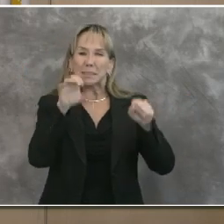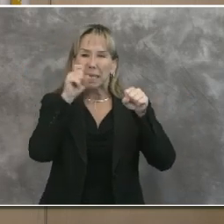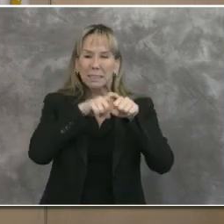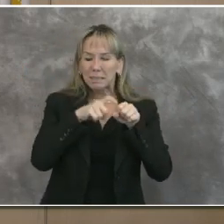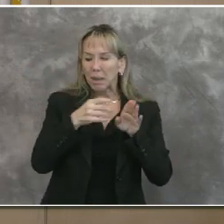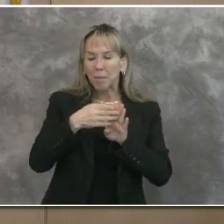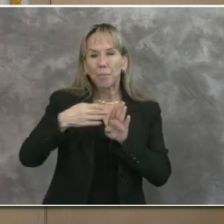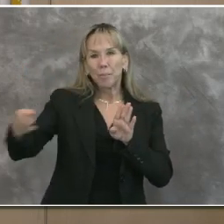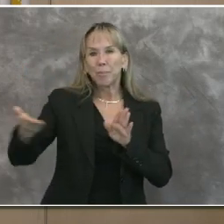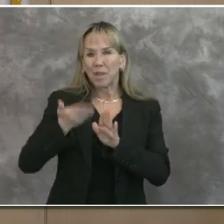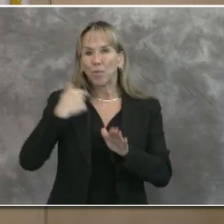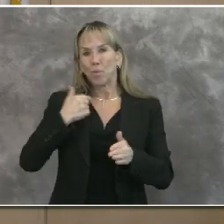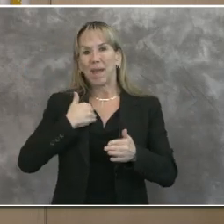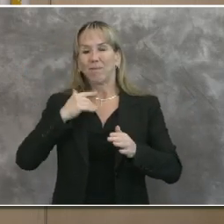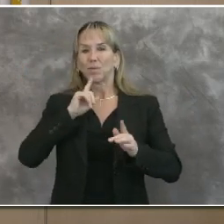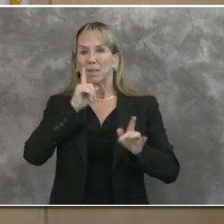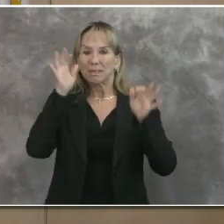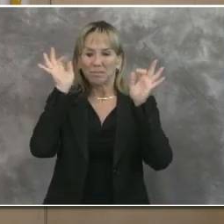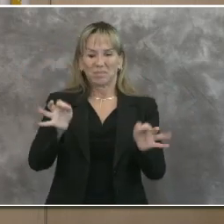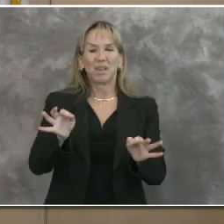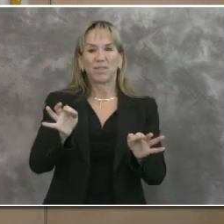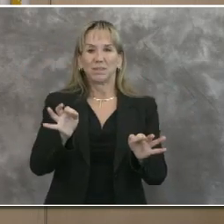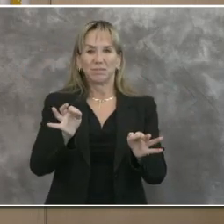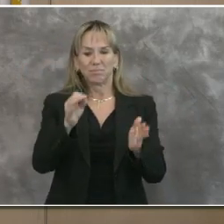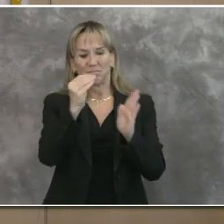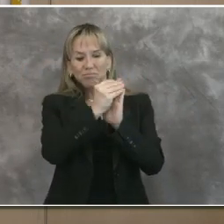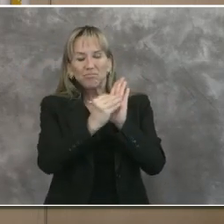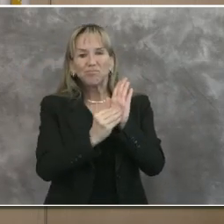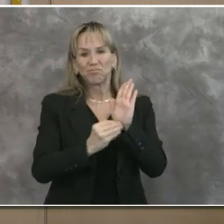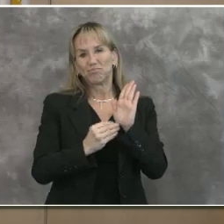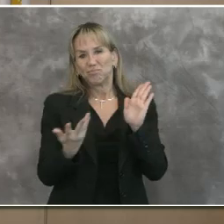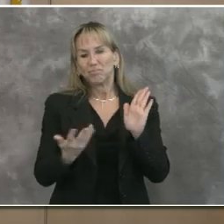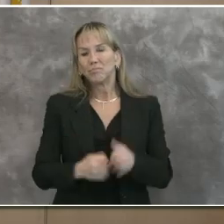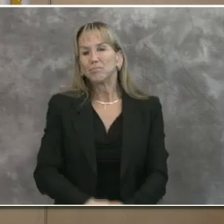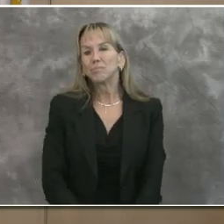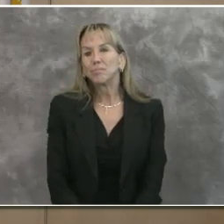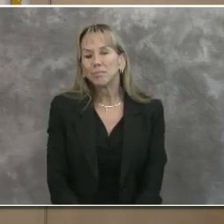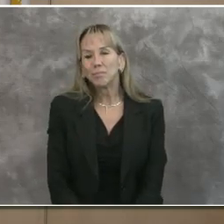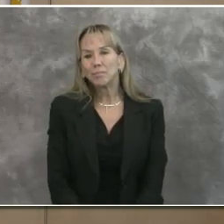concrete plan for what that will look like. Thank you.